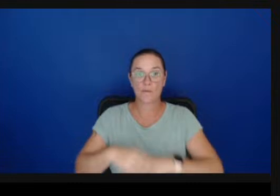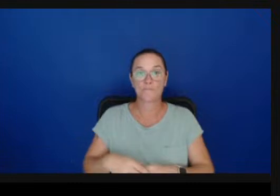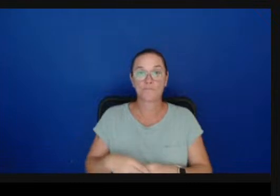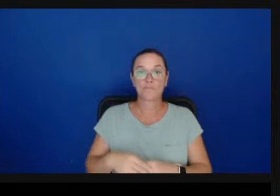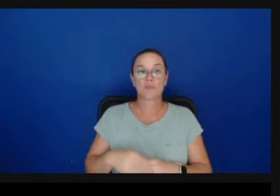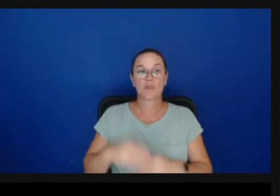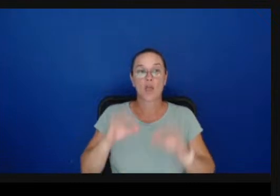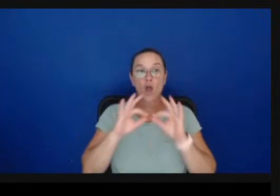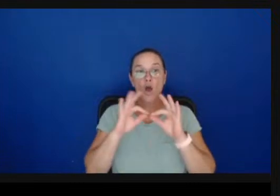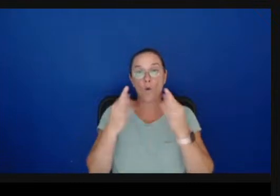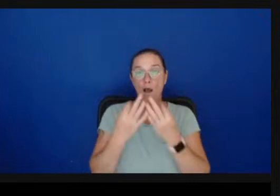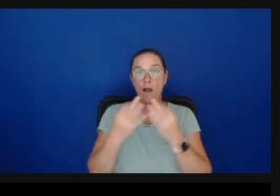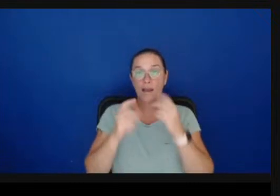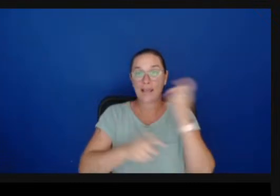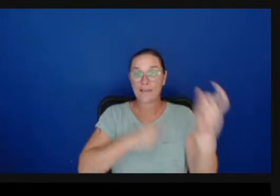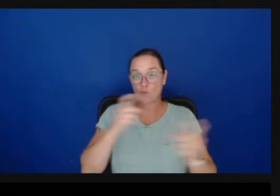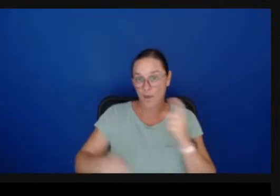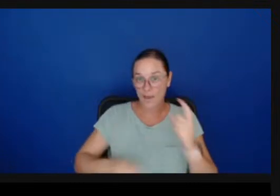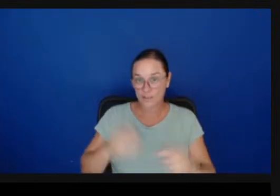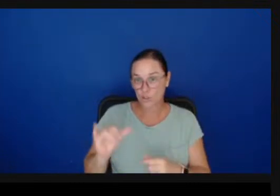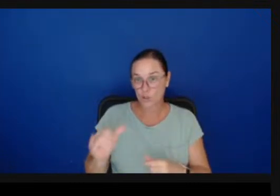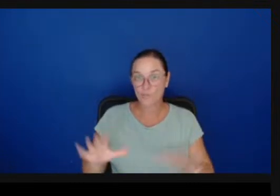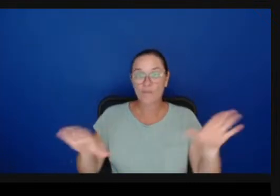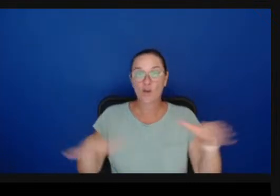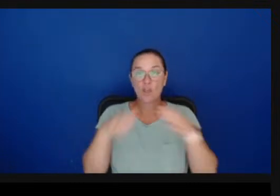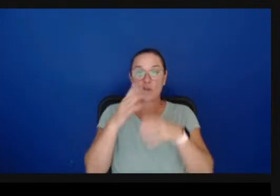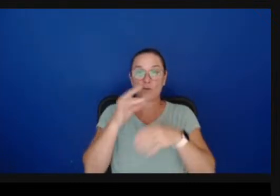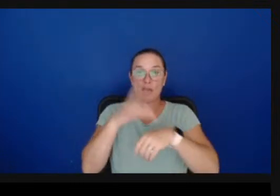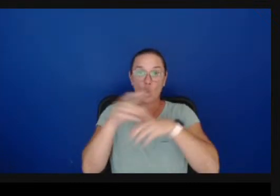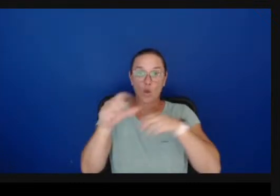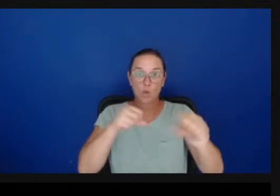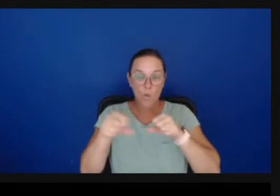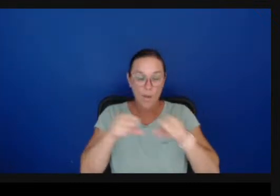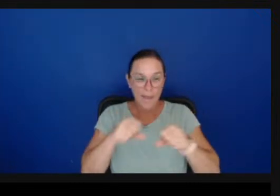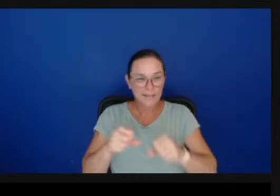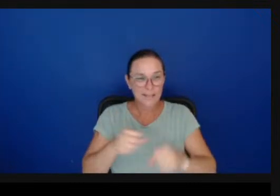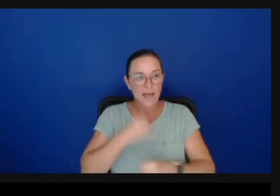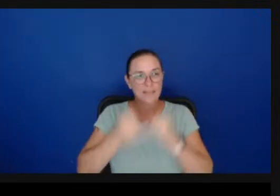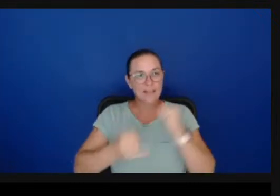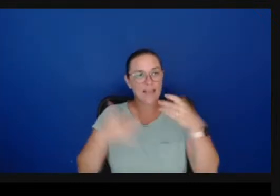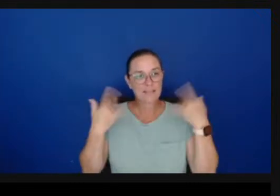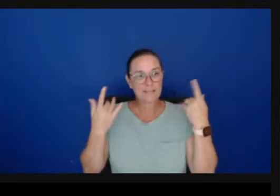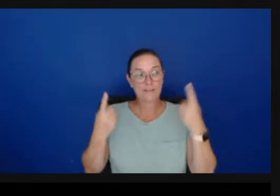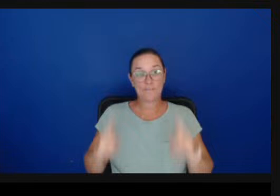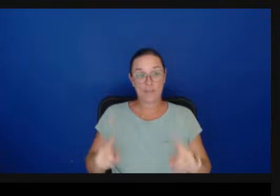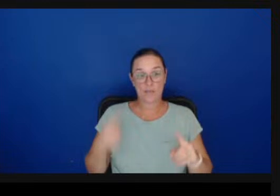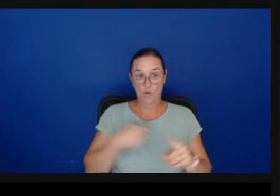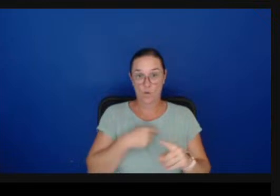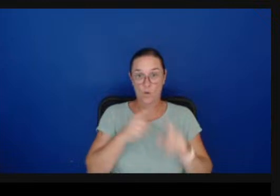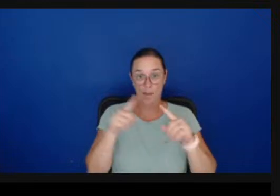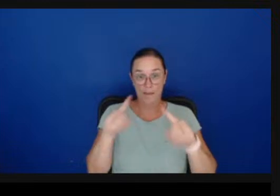at that table. Volcanoes and earthquakes. The last event we went to,